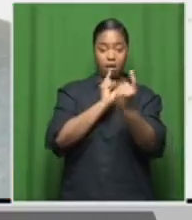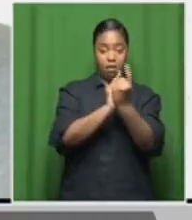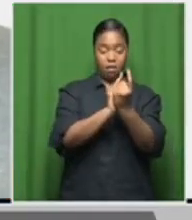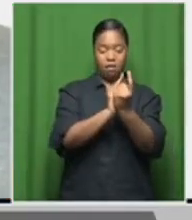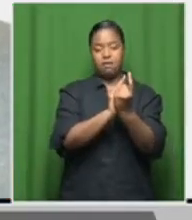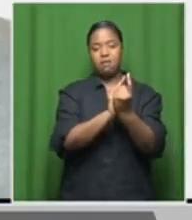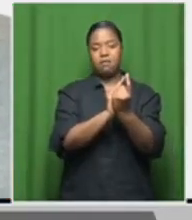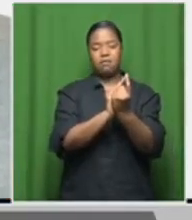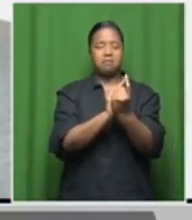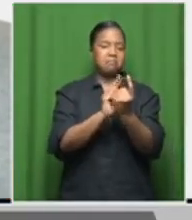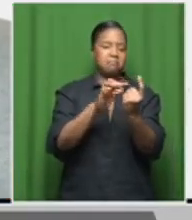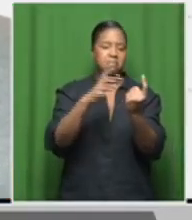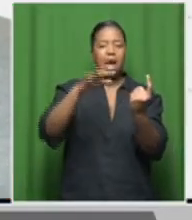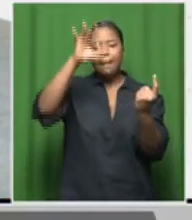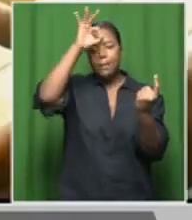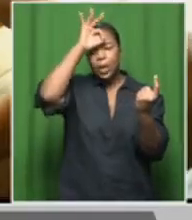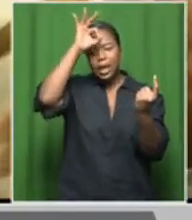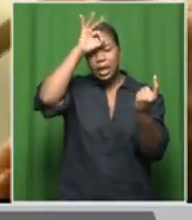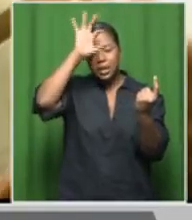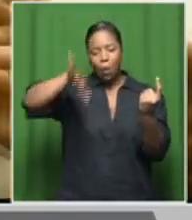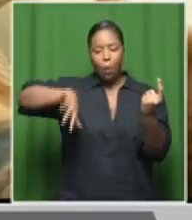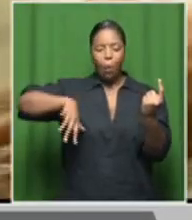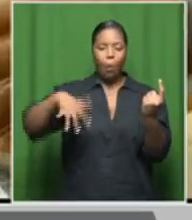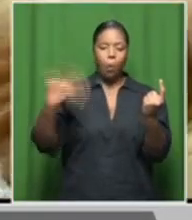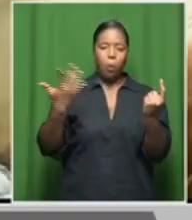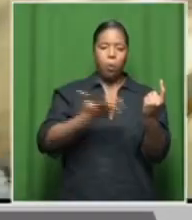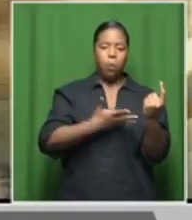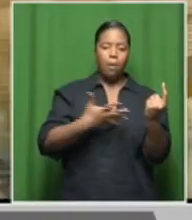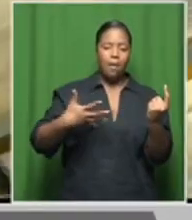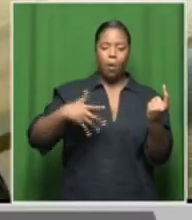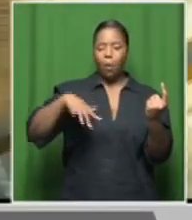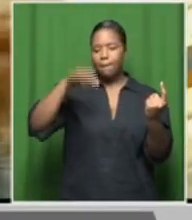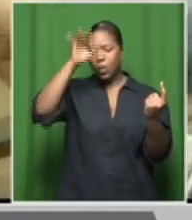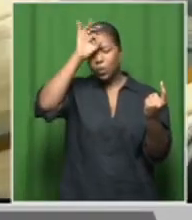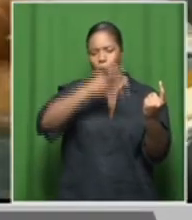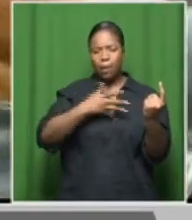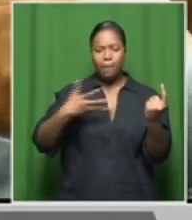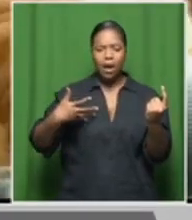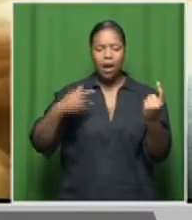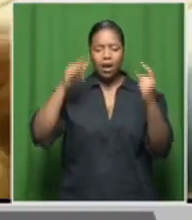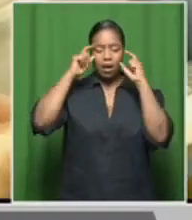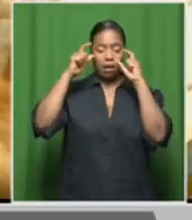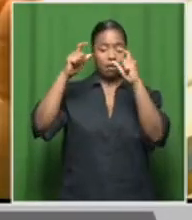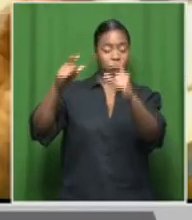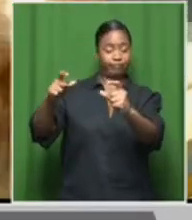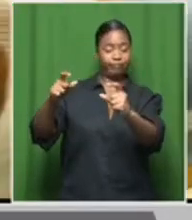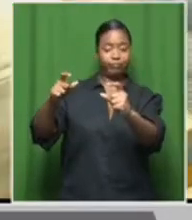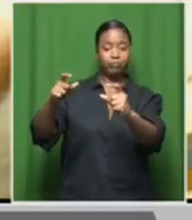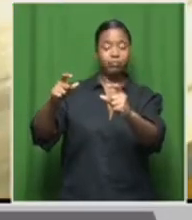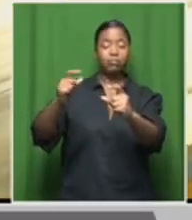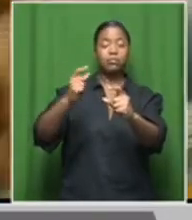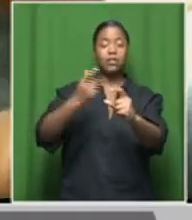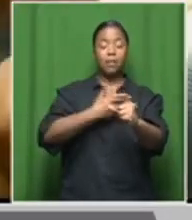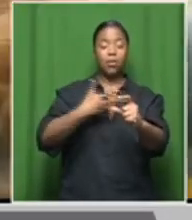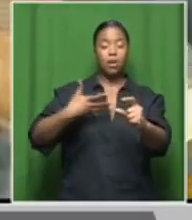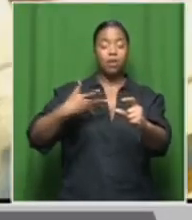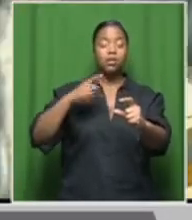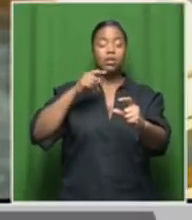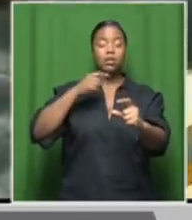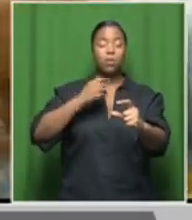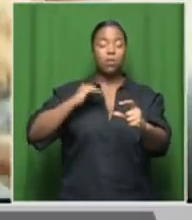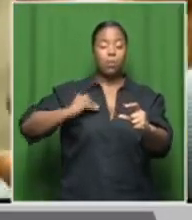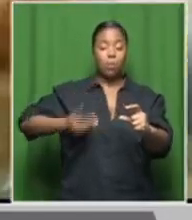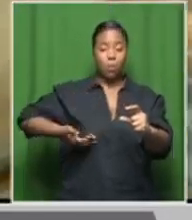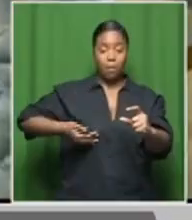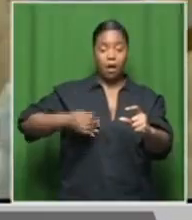with probably a police woman at the police station, they can hand them over, where the woman will then wear the wearable